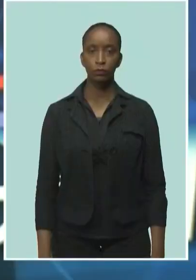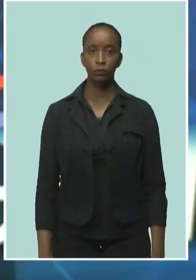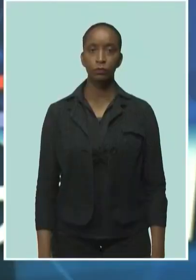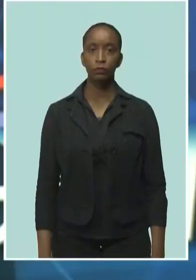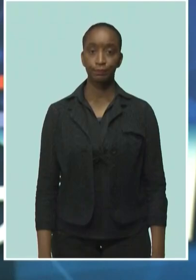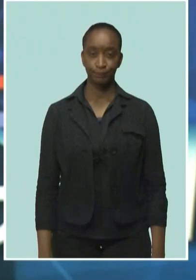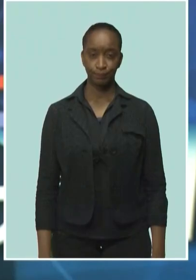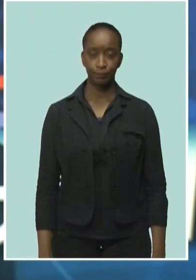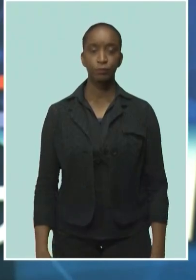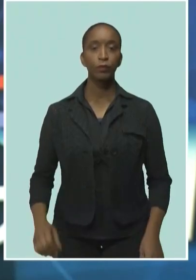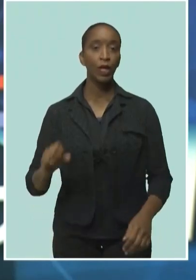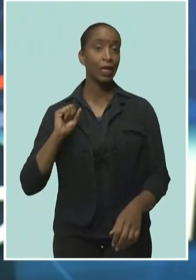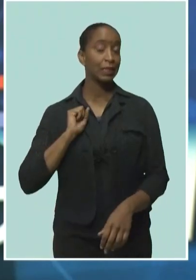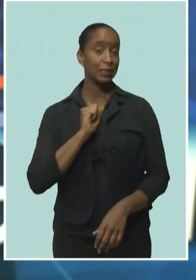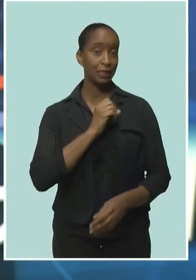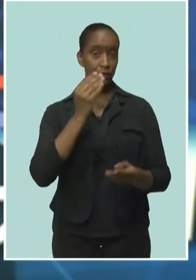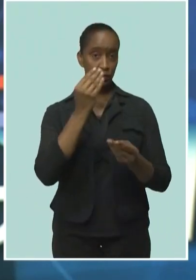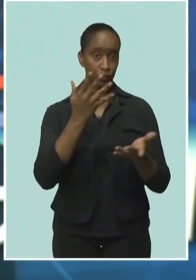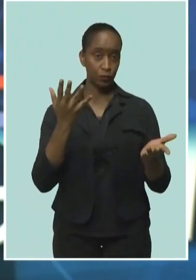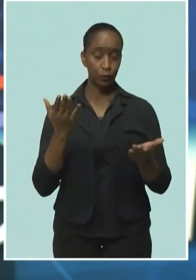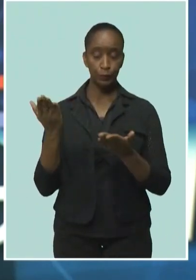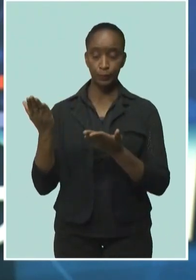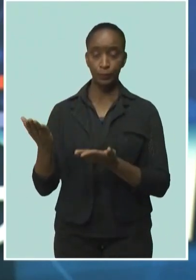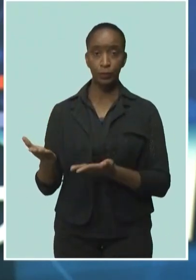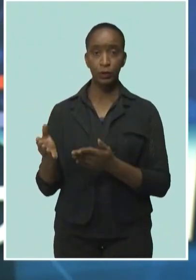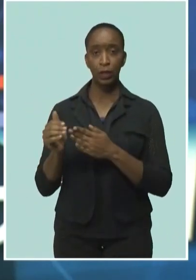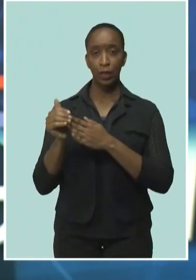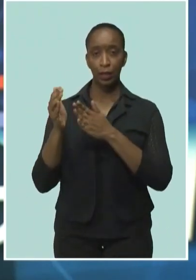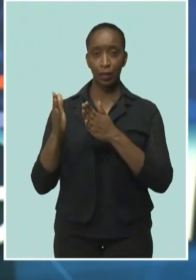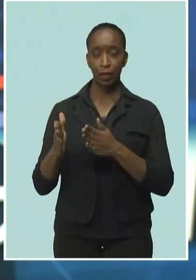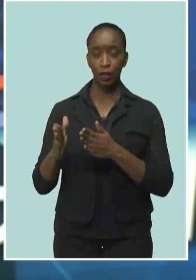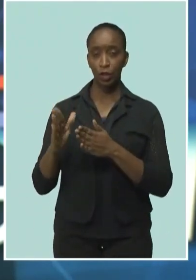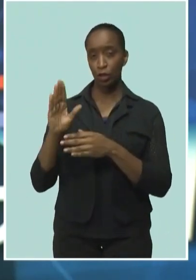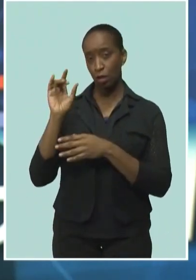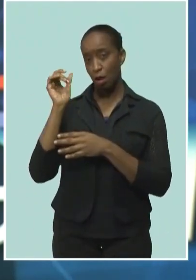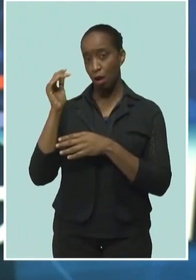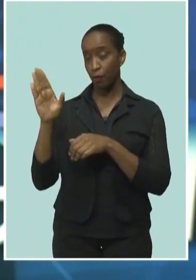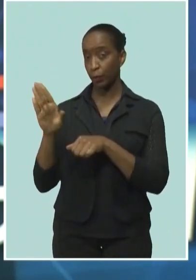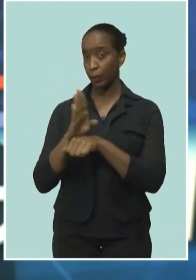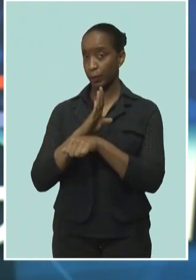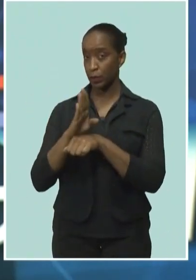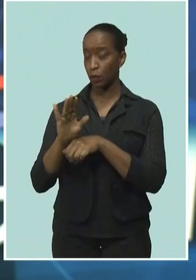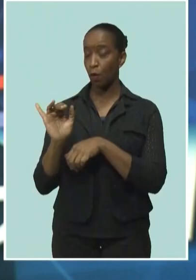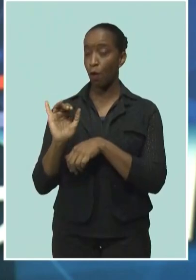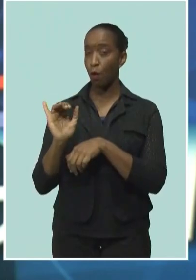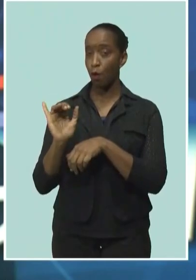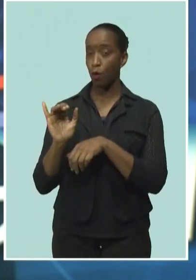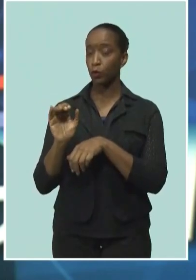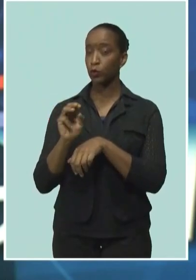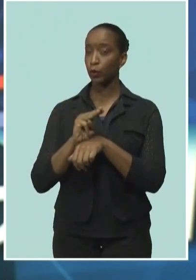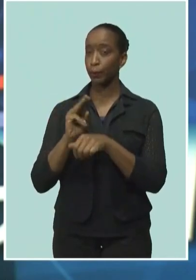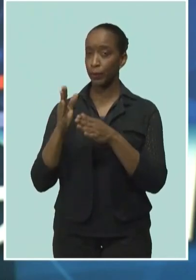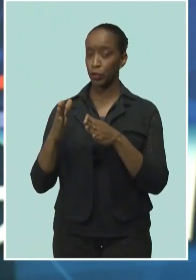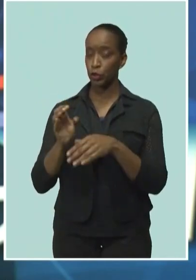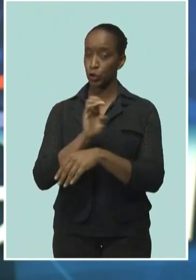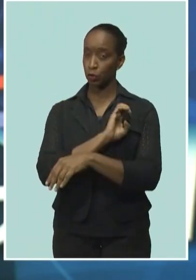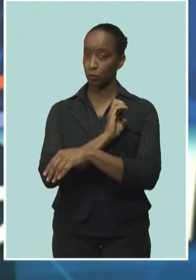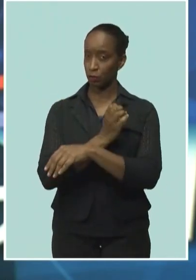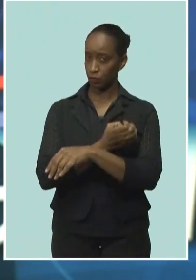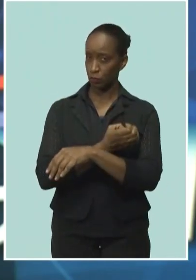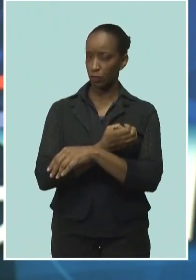Now to news from the Senate. Leader of Government Business and Minister of Energy, Senator Lisa Cummins, believes all Barbadians are